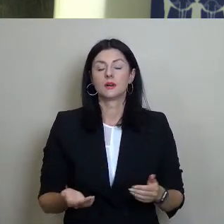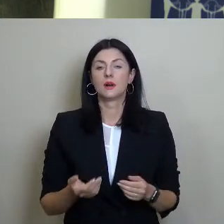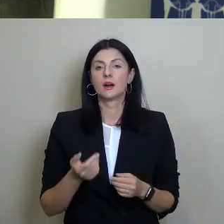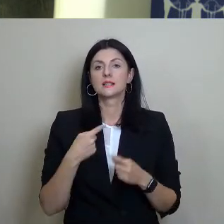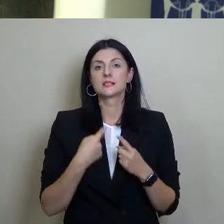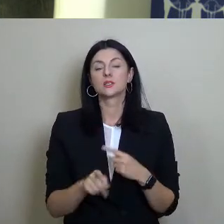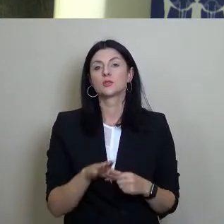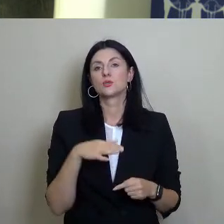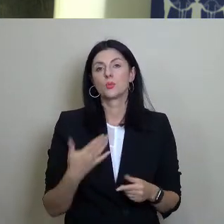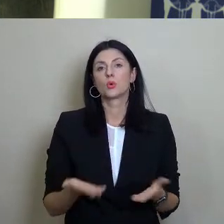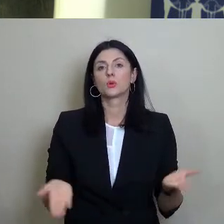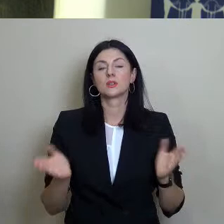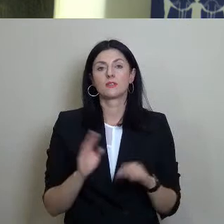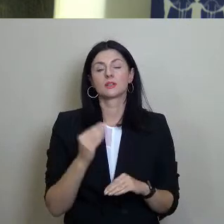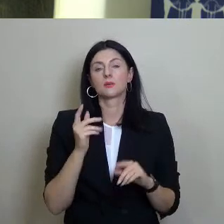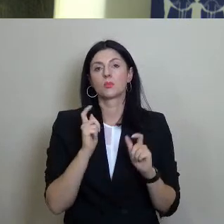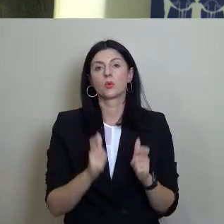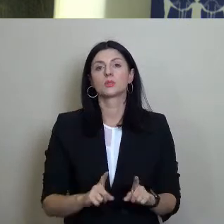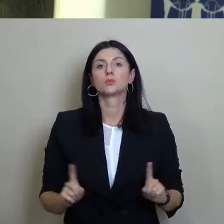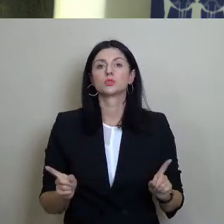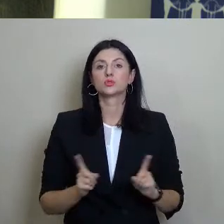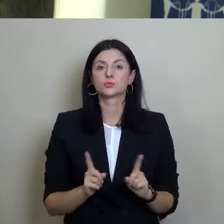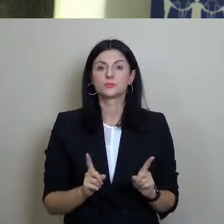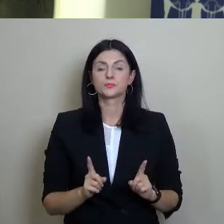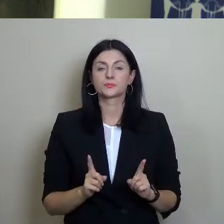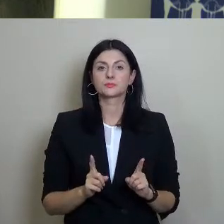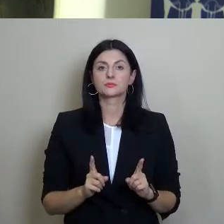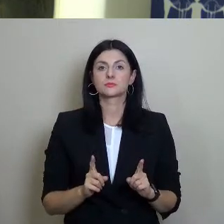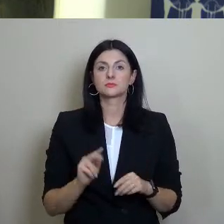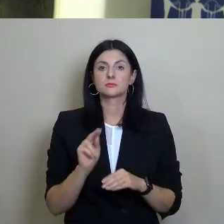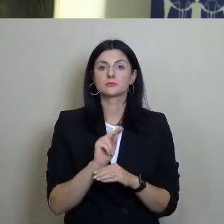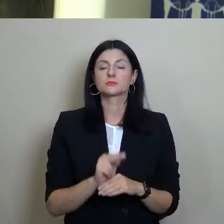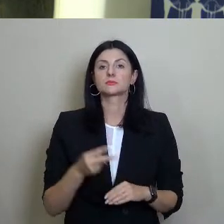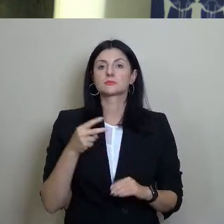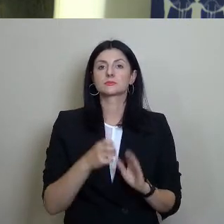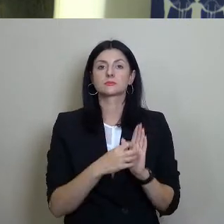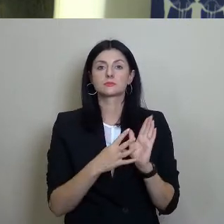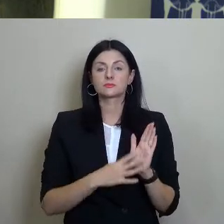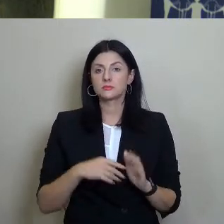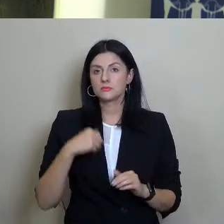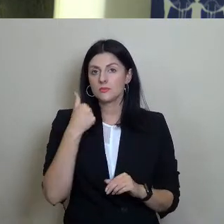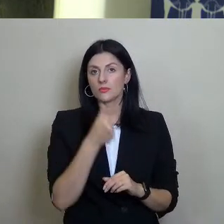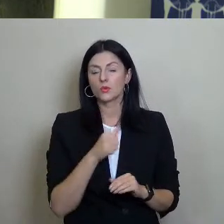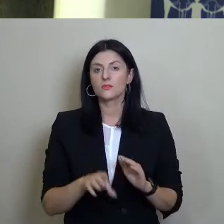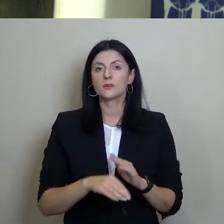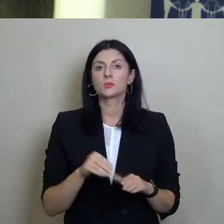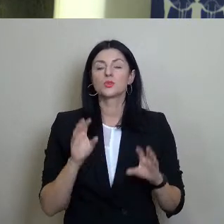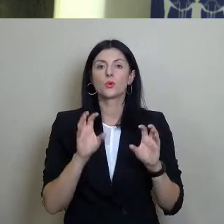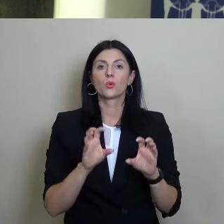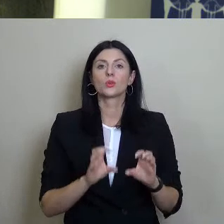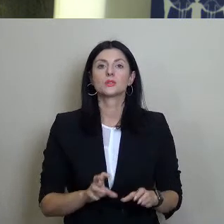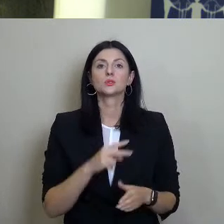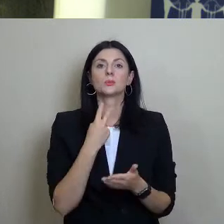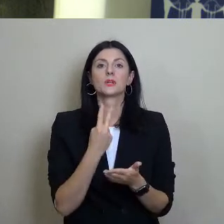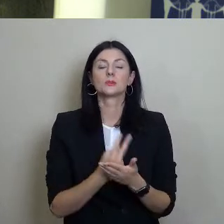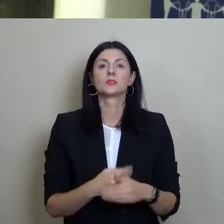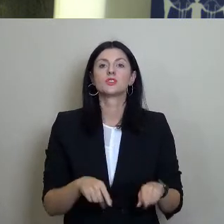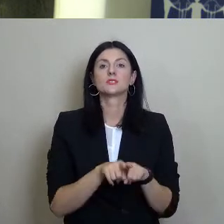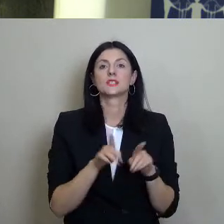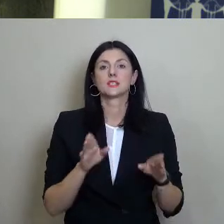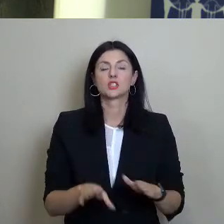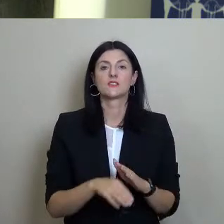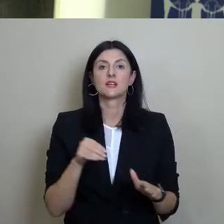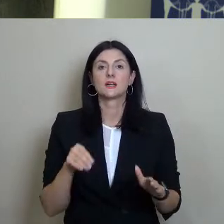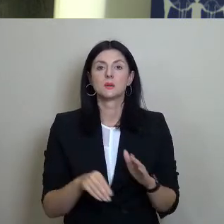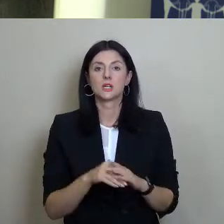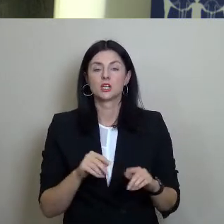they haven't been introduced yet, so we'll do it in handwriting. Electoral Code of 2019 provided